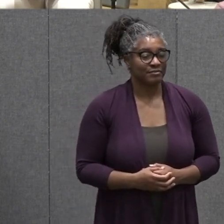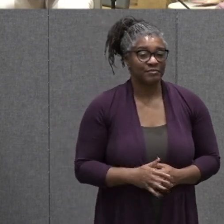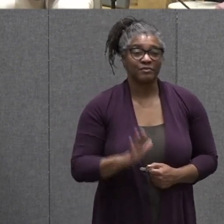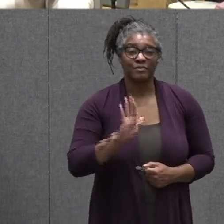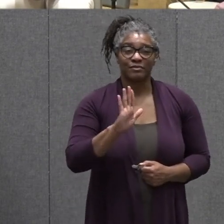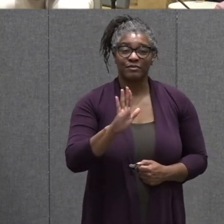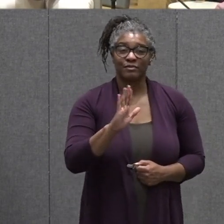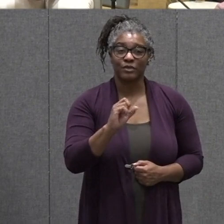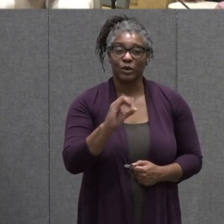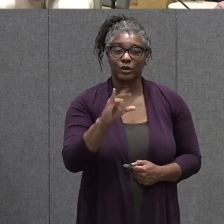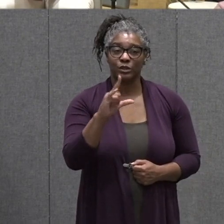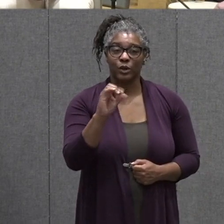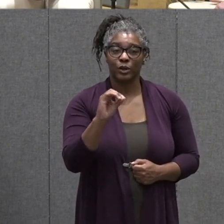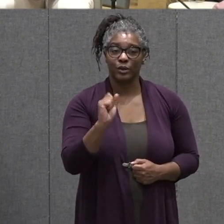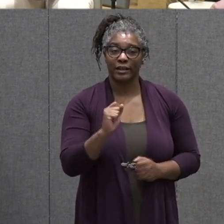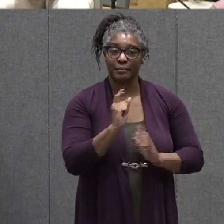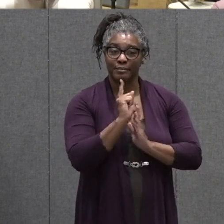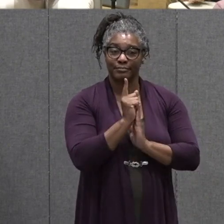Anyone else?